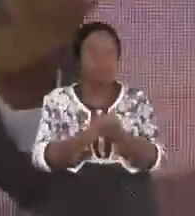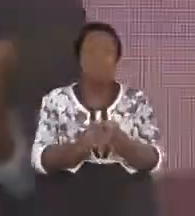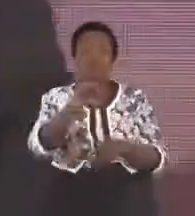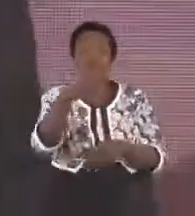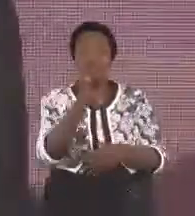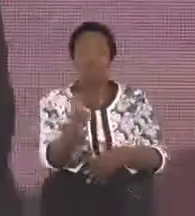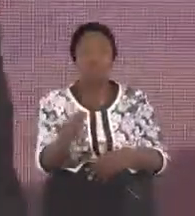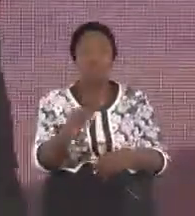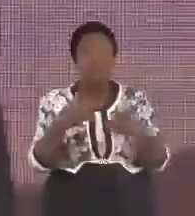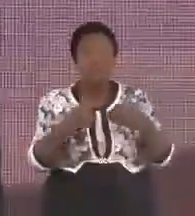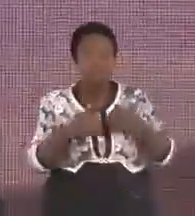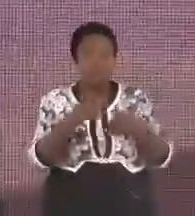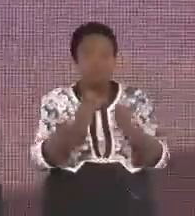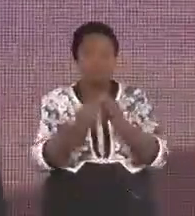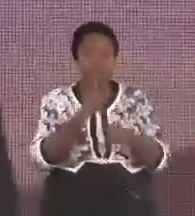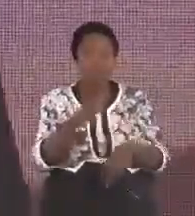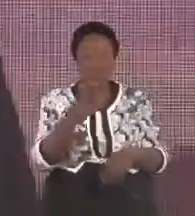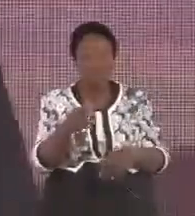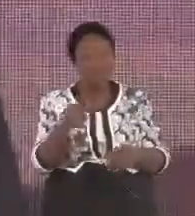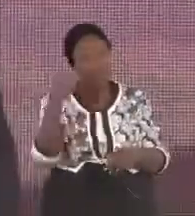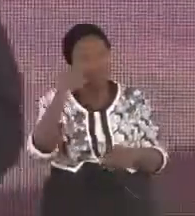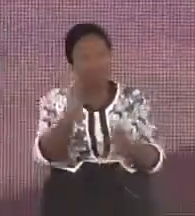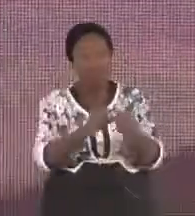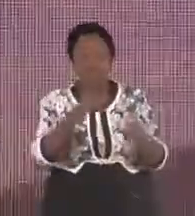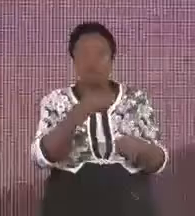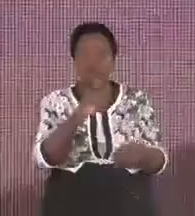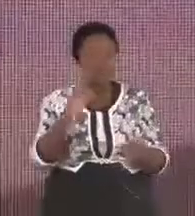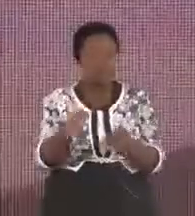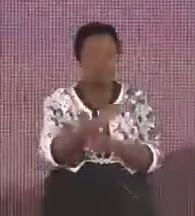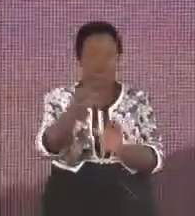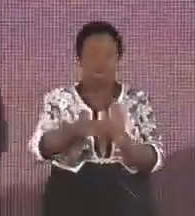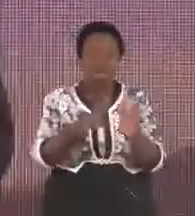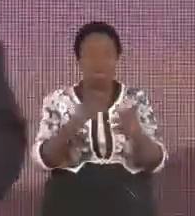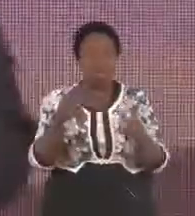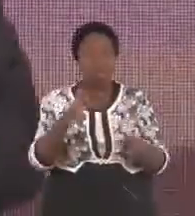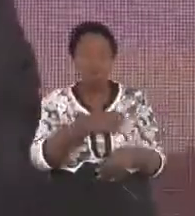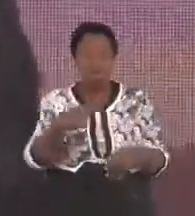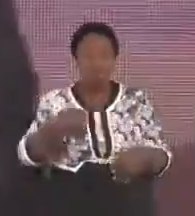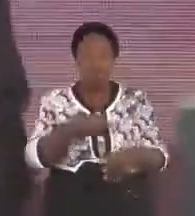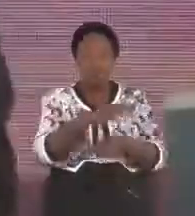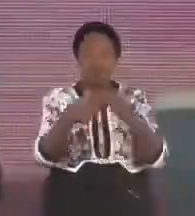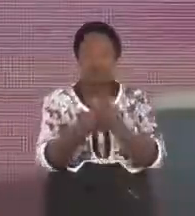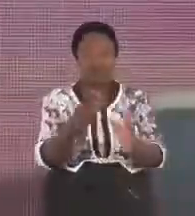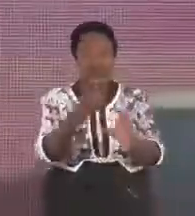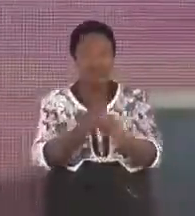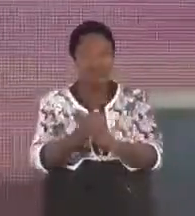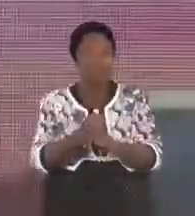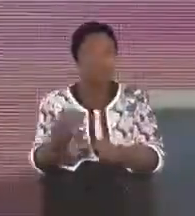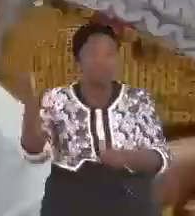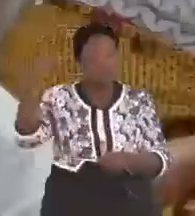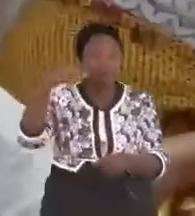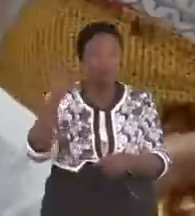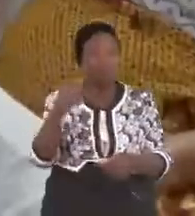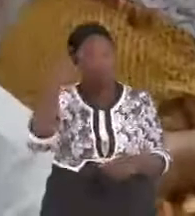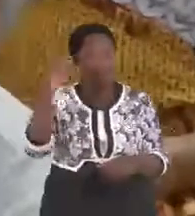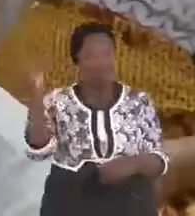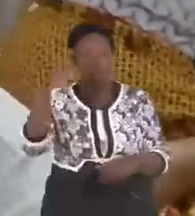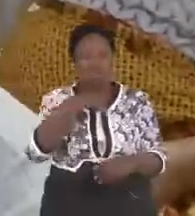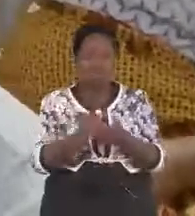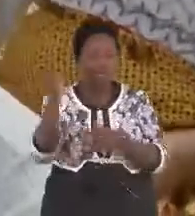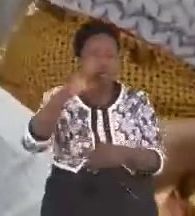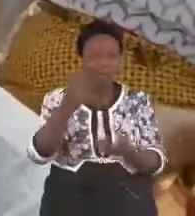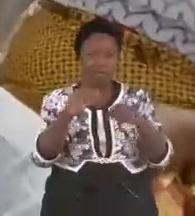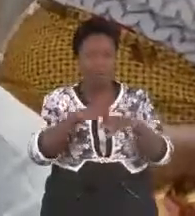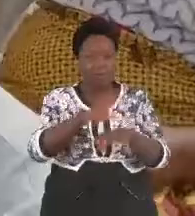everyone of his fullness, have we all received grace for grace? That grace will come upon your life. I said